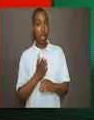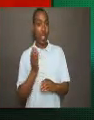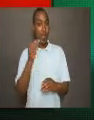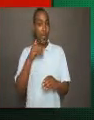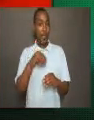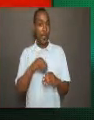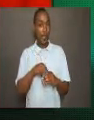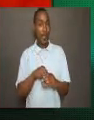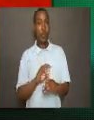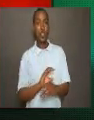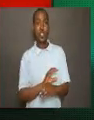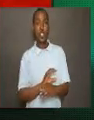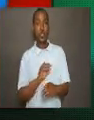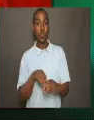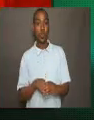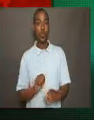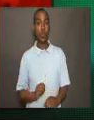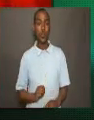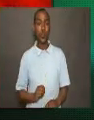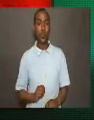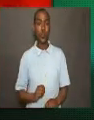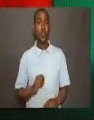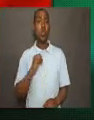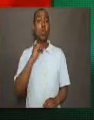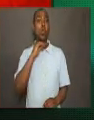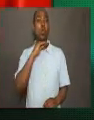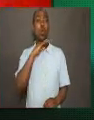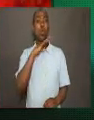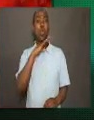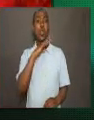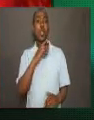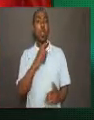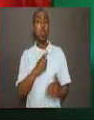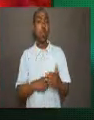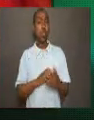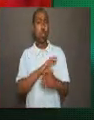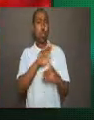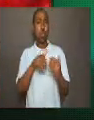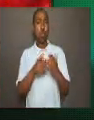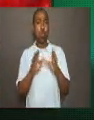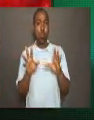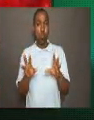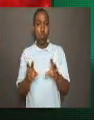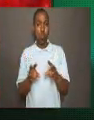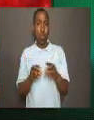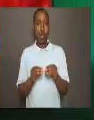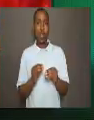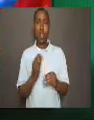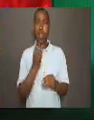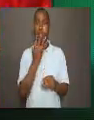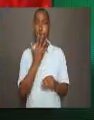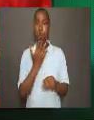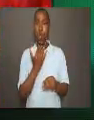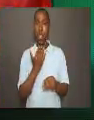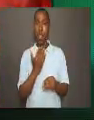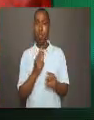the cell. The waste products are collected, and the blood,